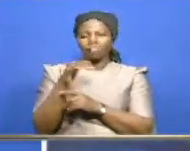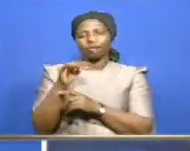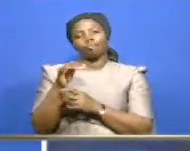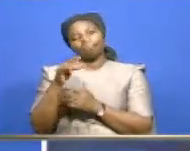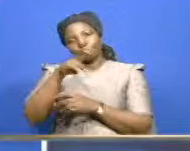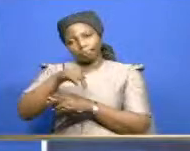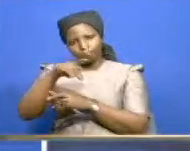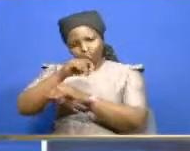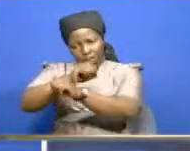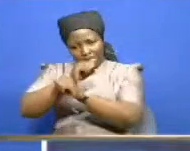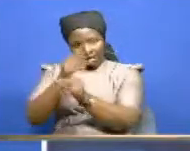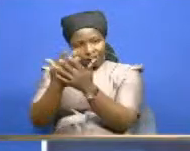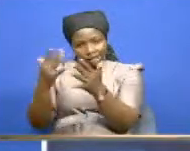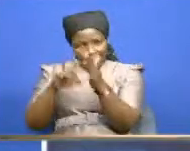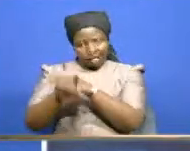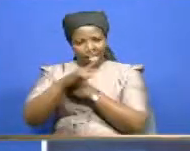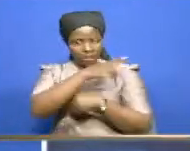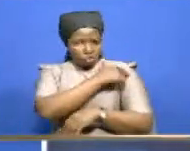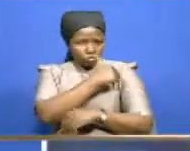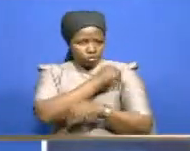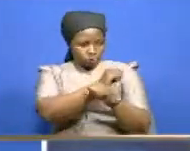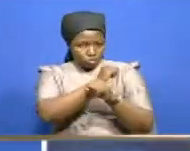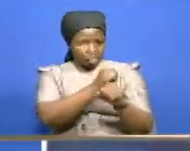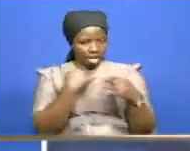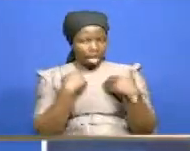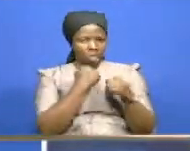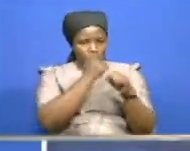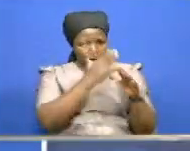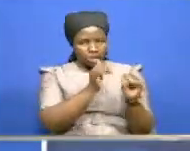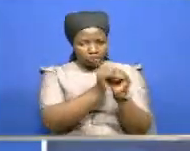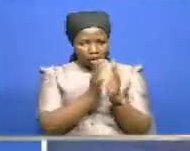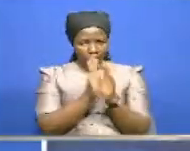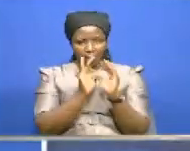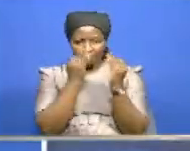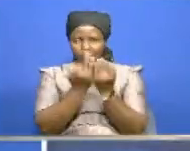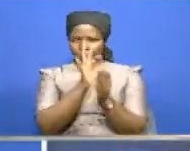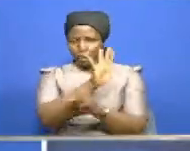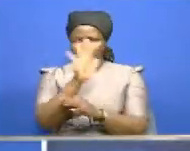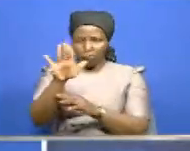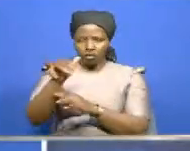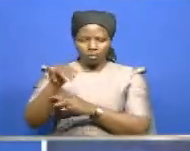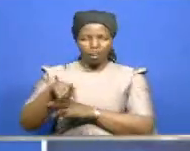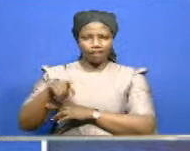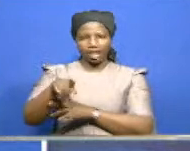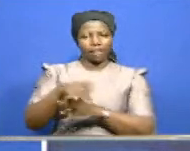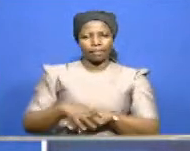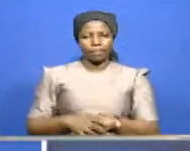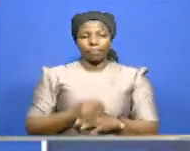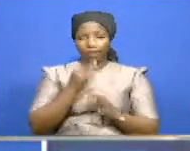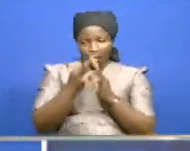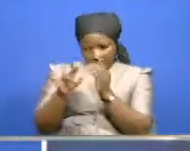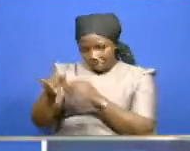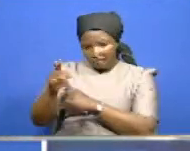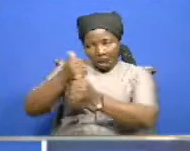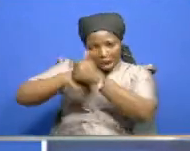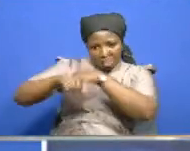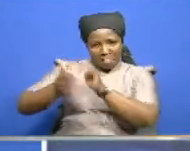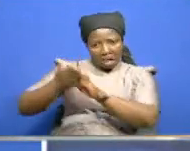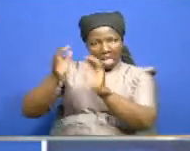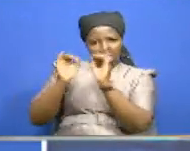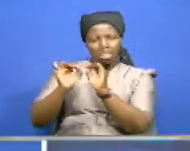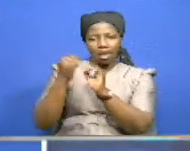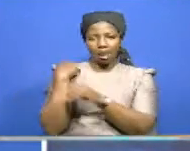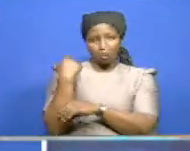workers to protect them and their families from the deadly virus. If they don't move with speed, first, we are